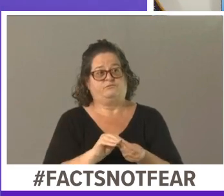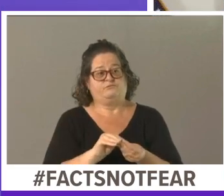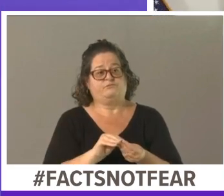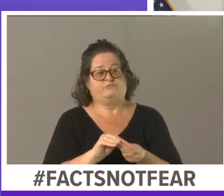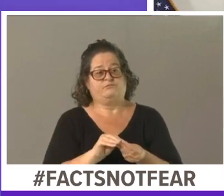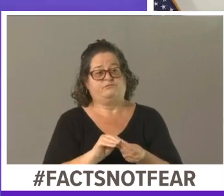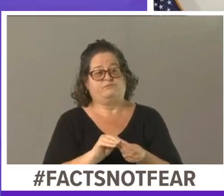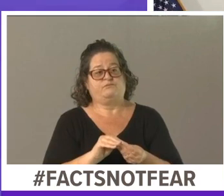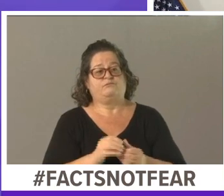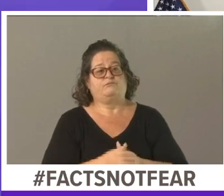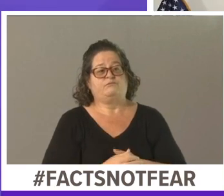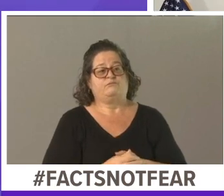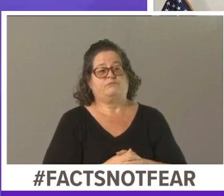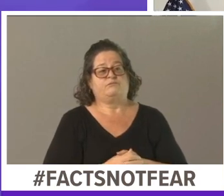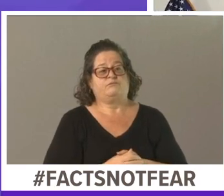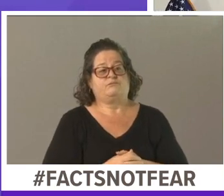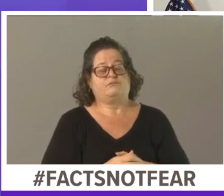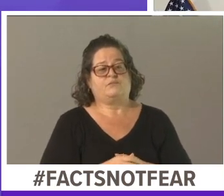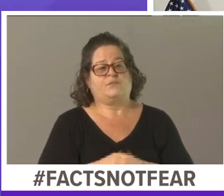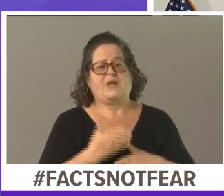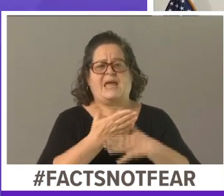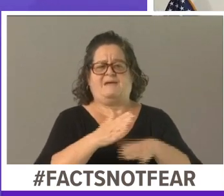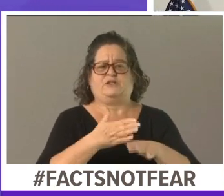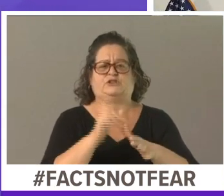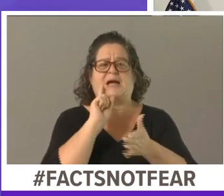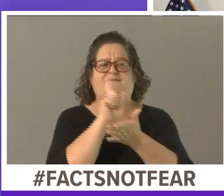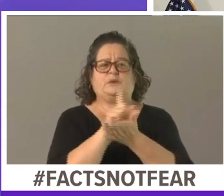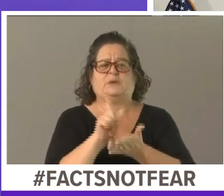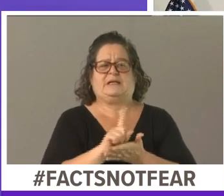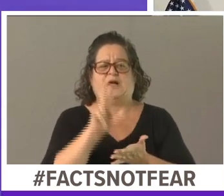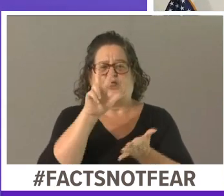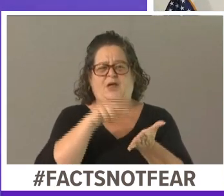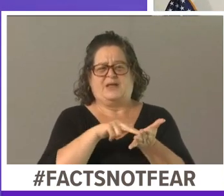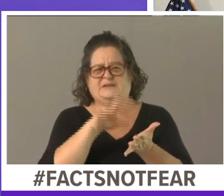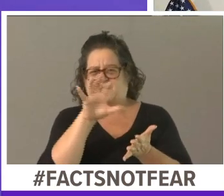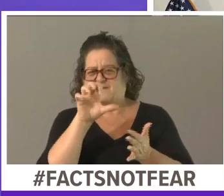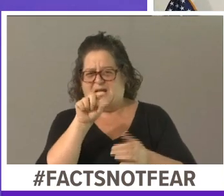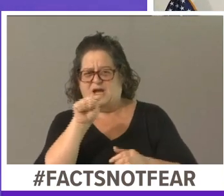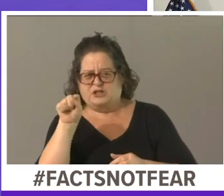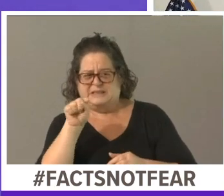3,501 average cases per week for the week of June 28th,